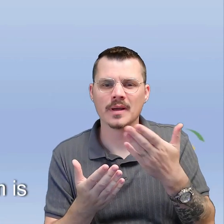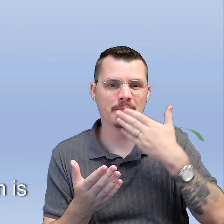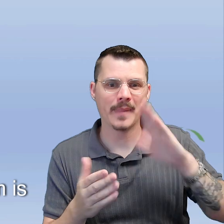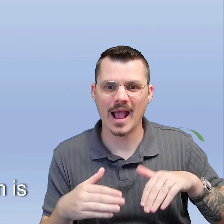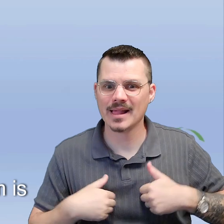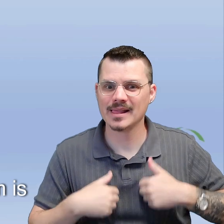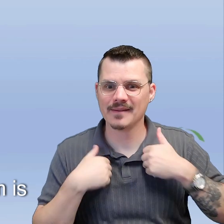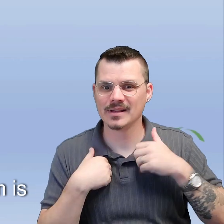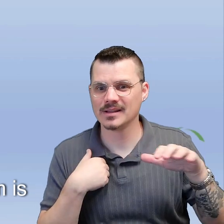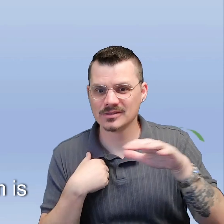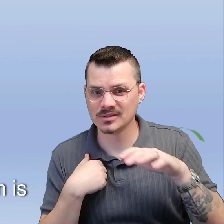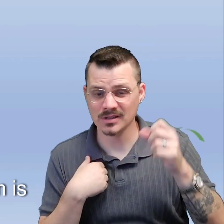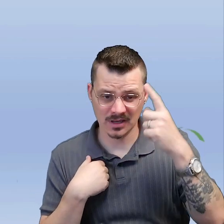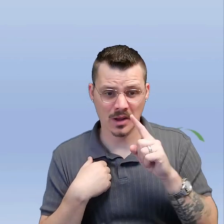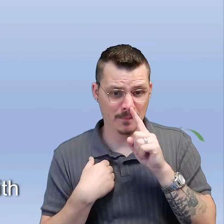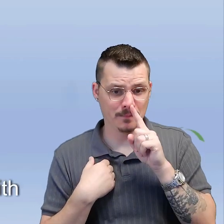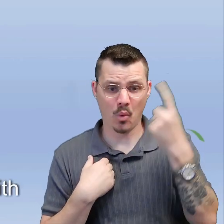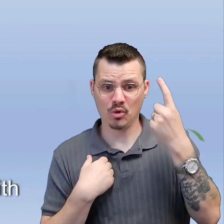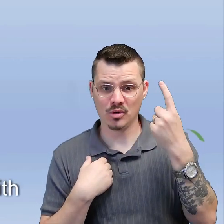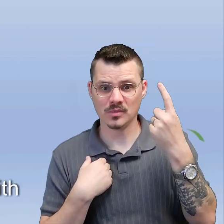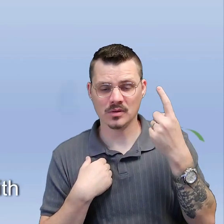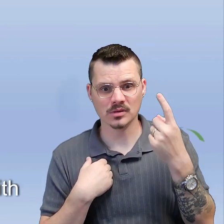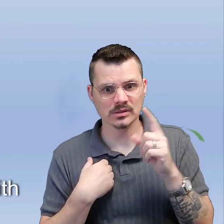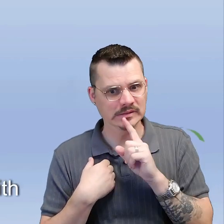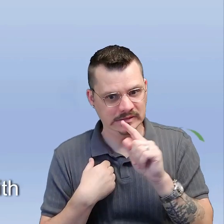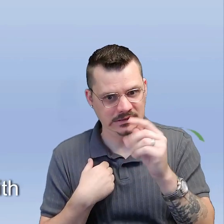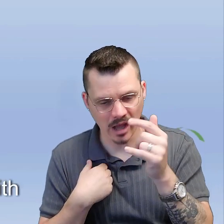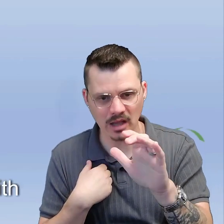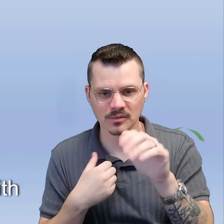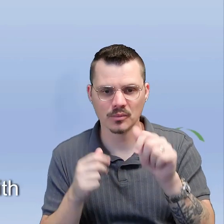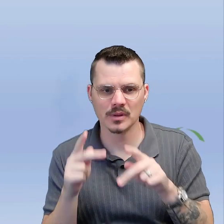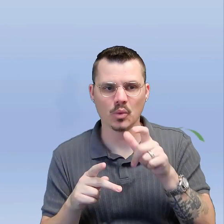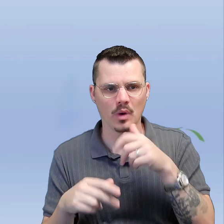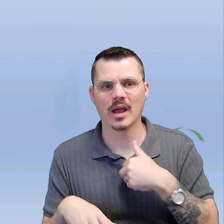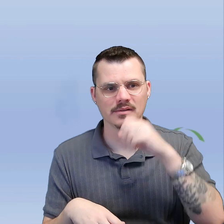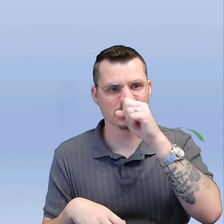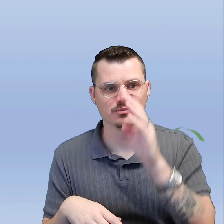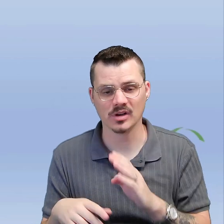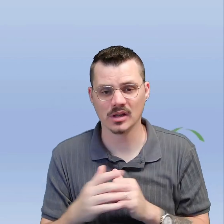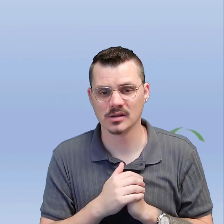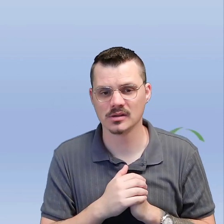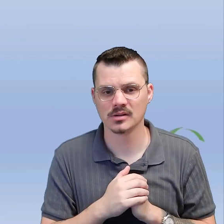crappy living conditions, boredom is especially lethally toxic to people with schizophrenia.